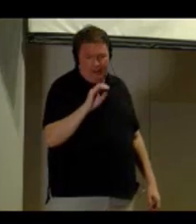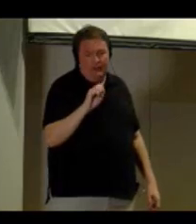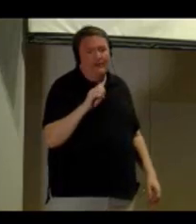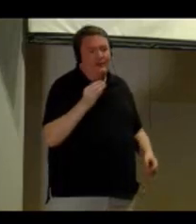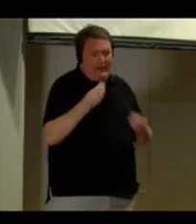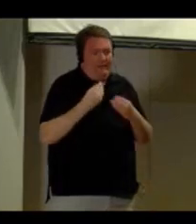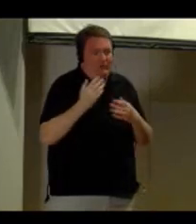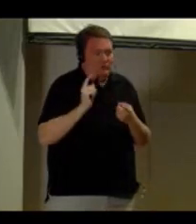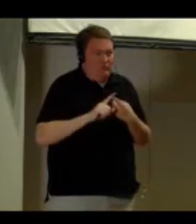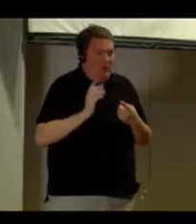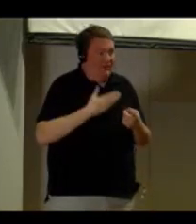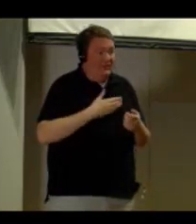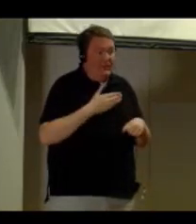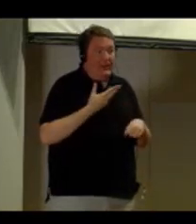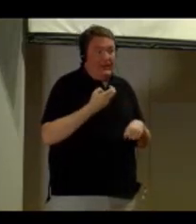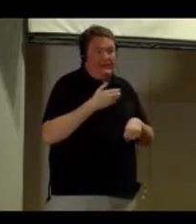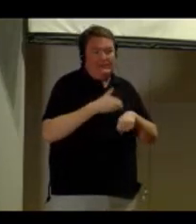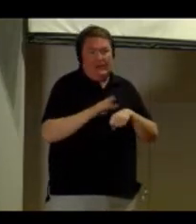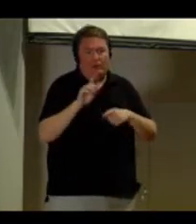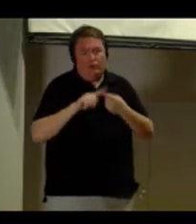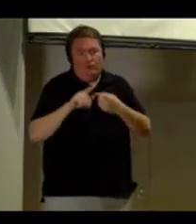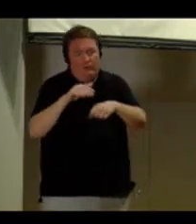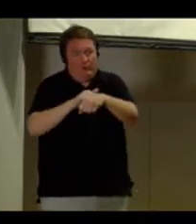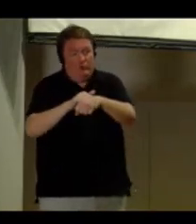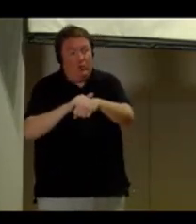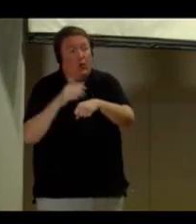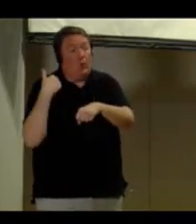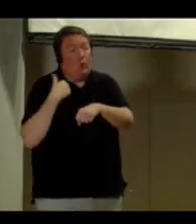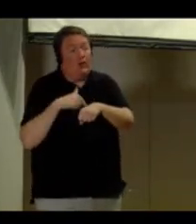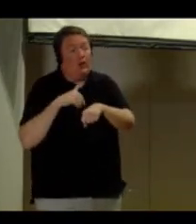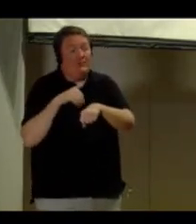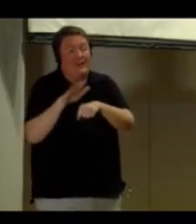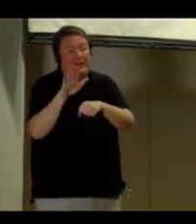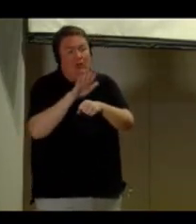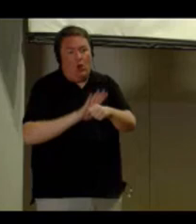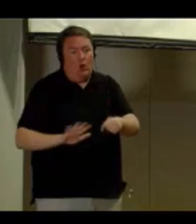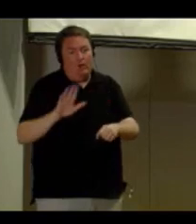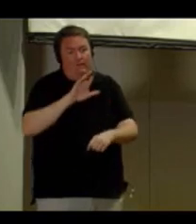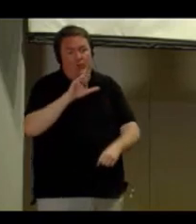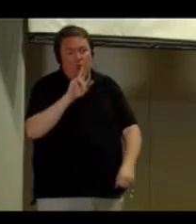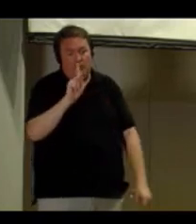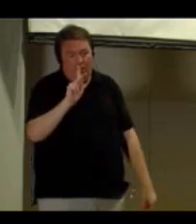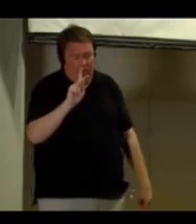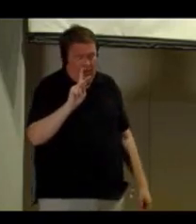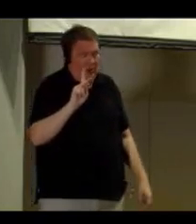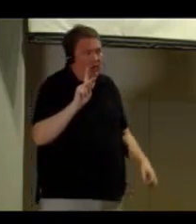so he sent it from America to us. We're now sending it around the UK, and